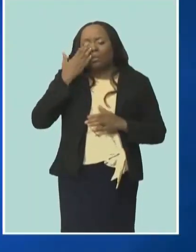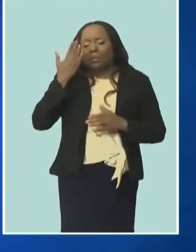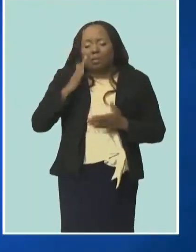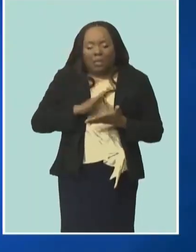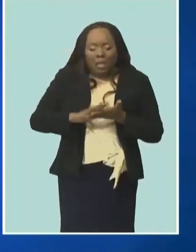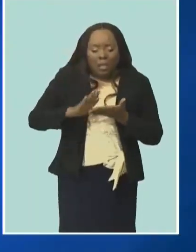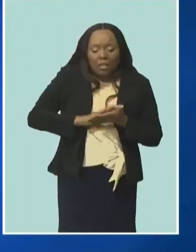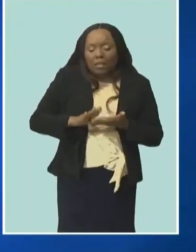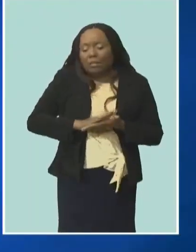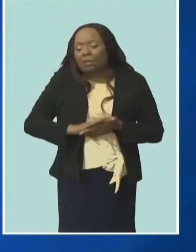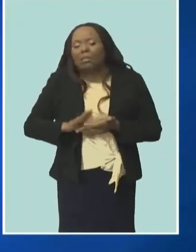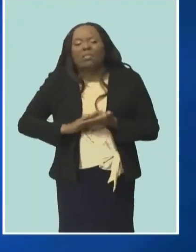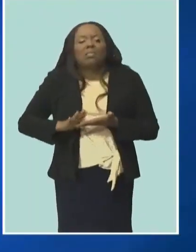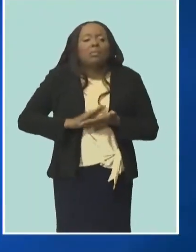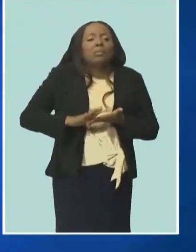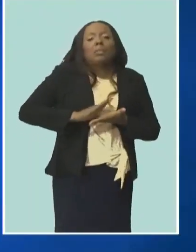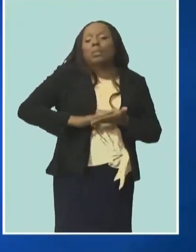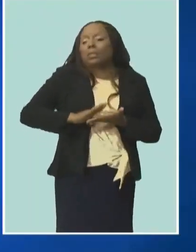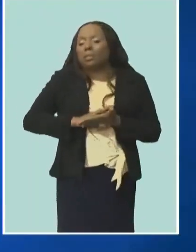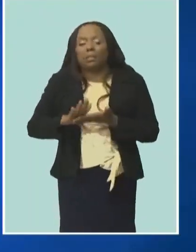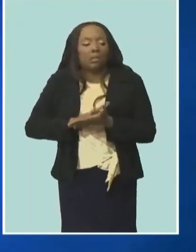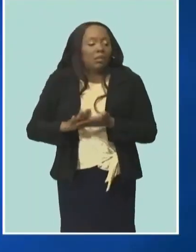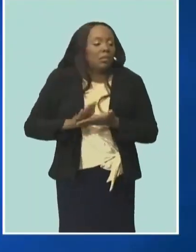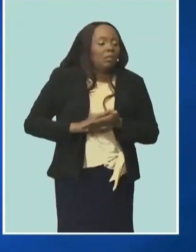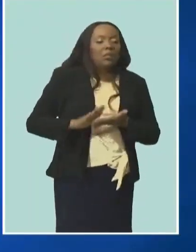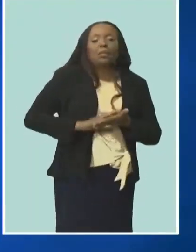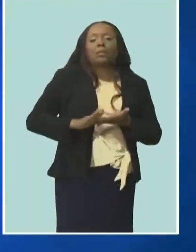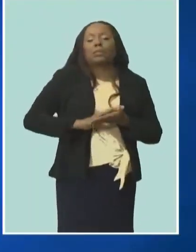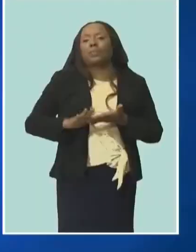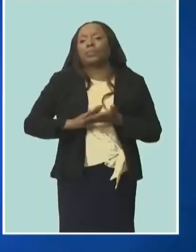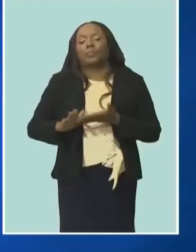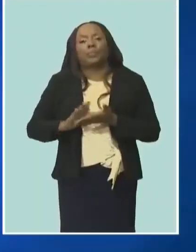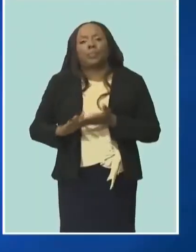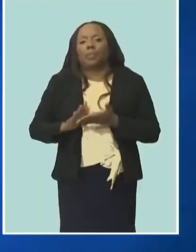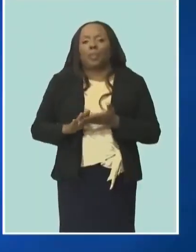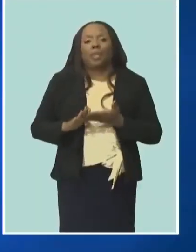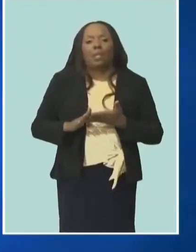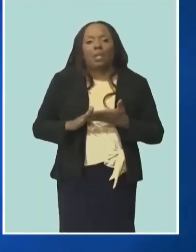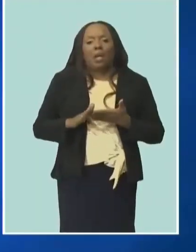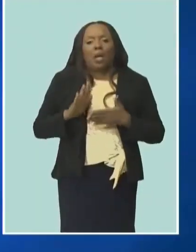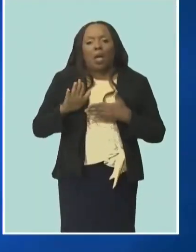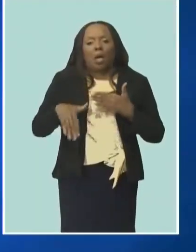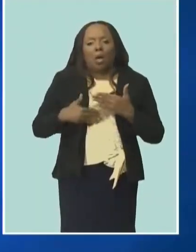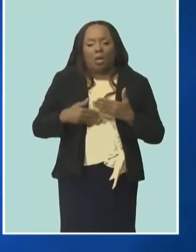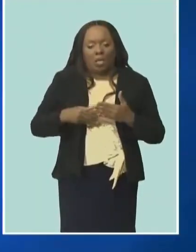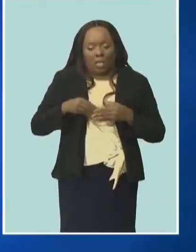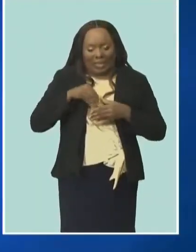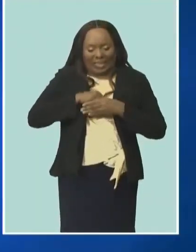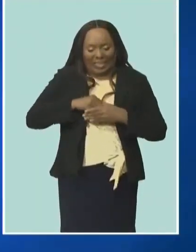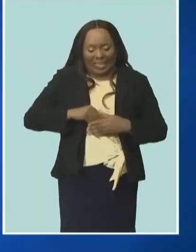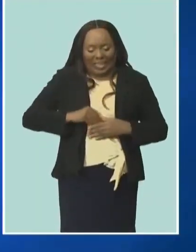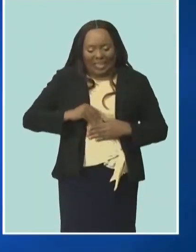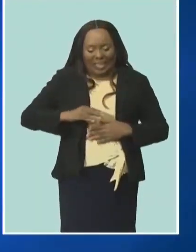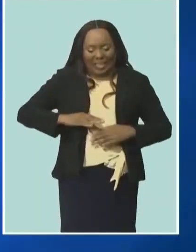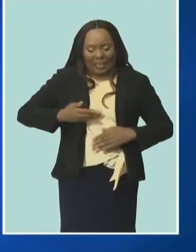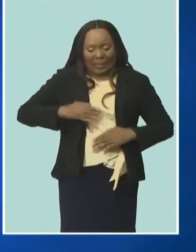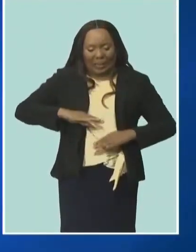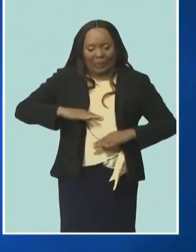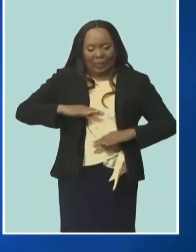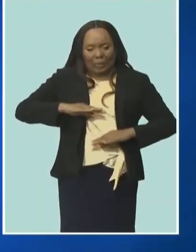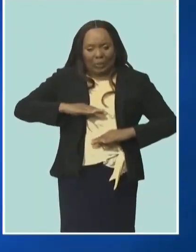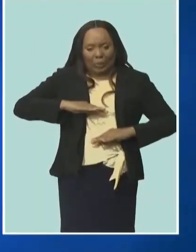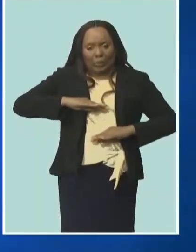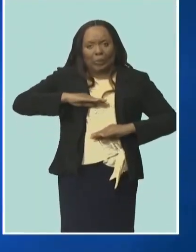body. And you find that a lot of persons, they're retiring from work or they're just coming down with random things that they never had